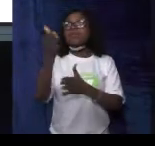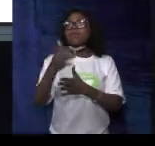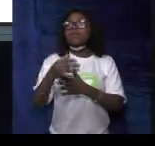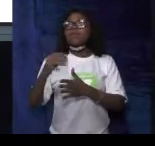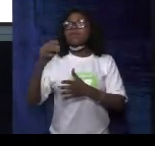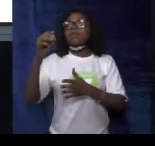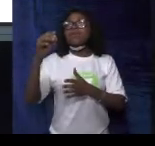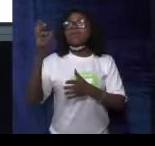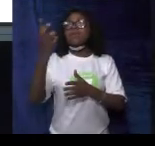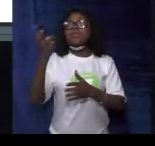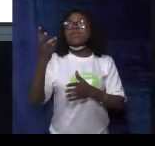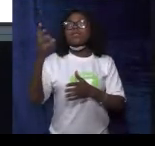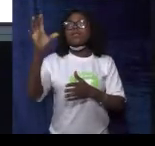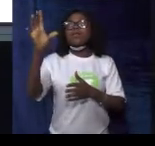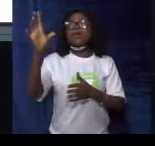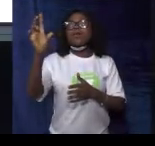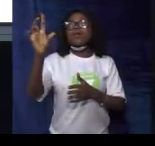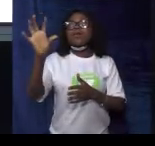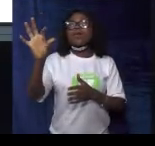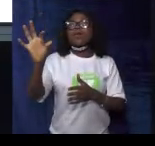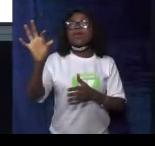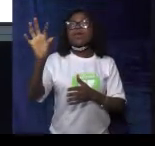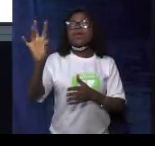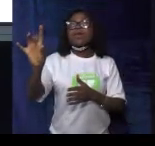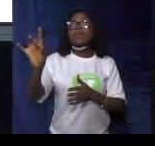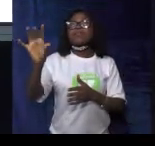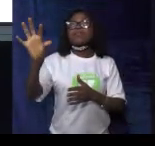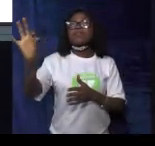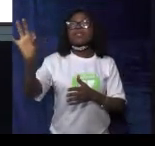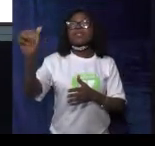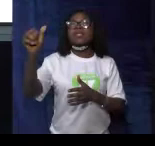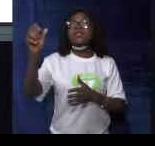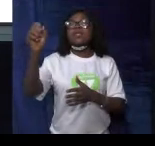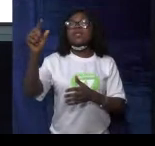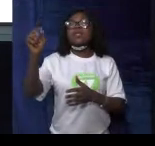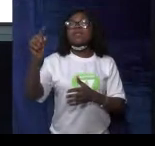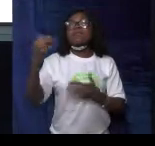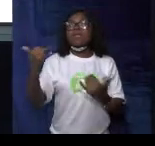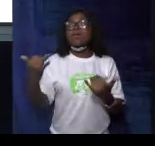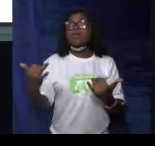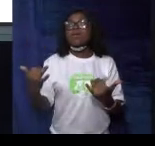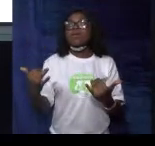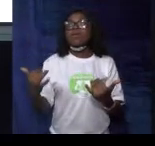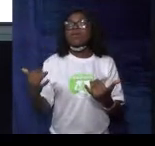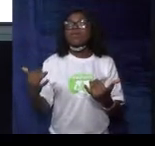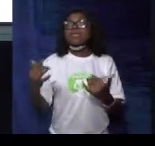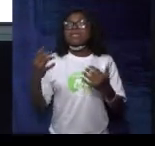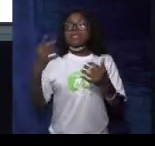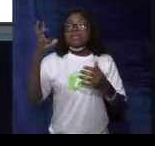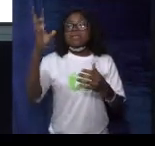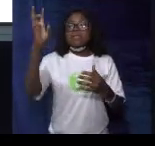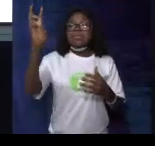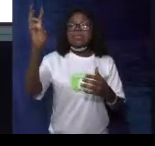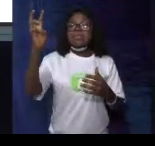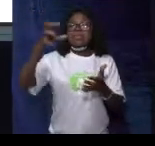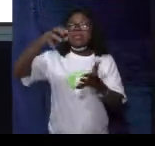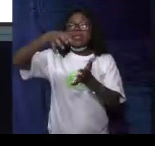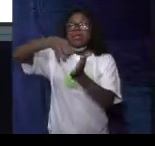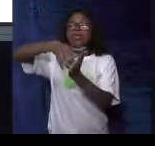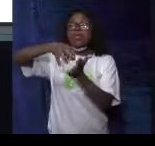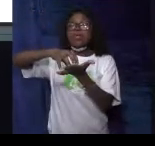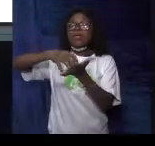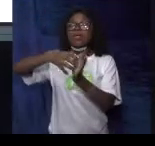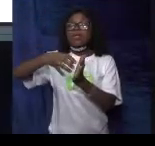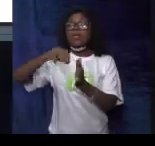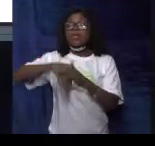there. Making 7 now. 8 for Wednesday, 8, 9, 10, 11. So now 6 cupcakes.